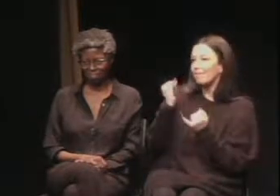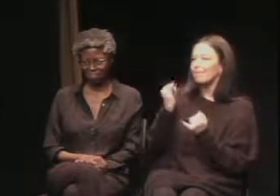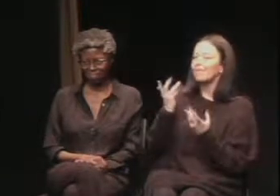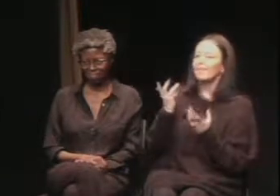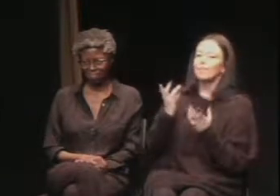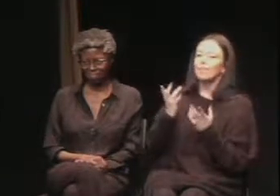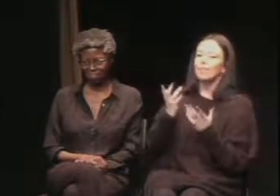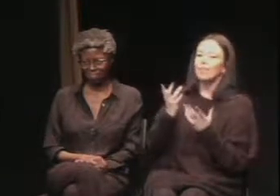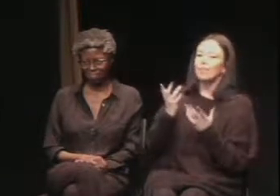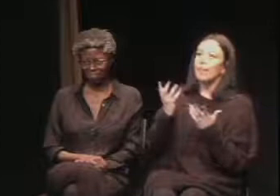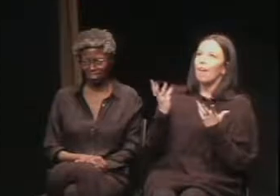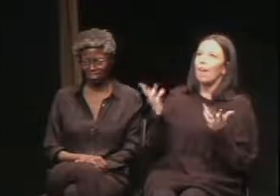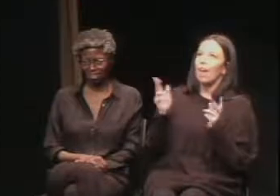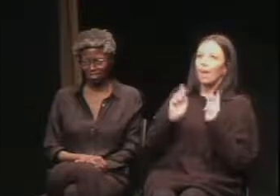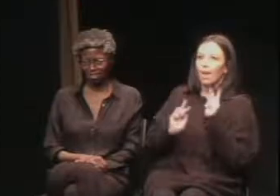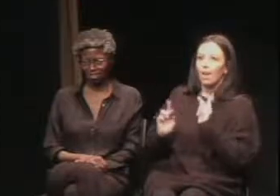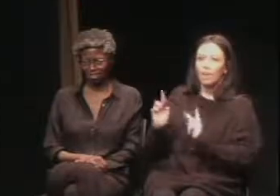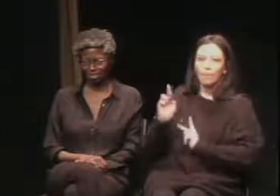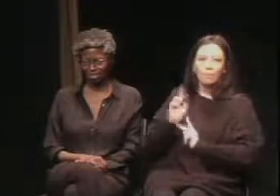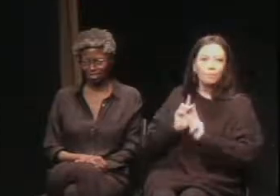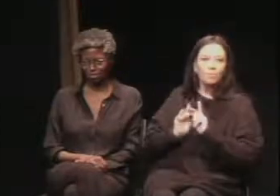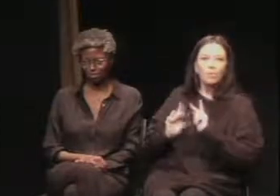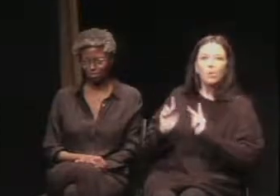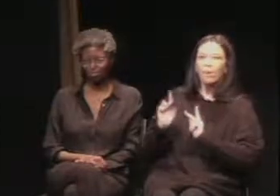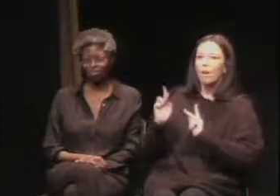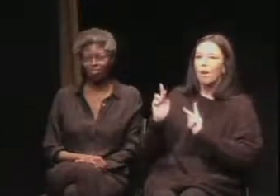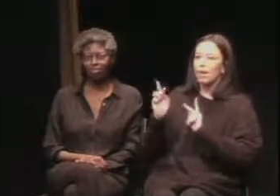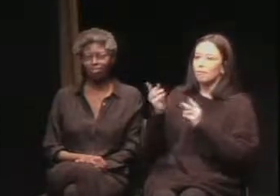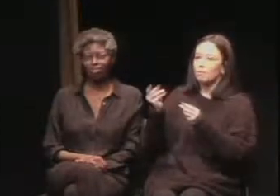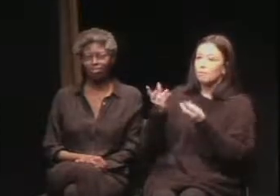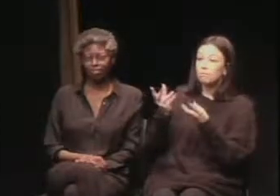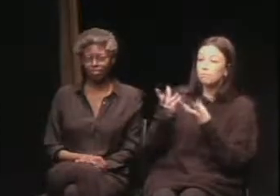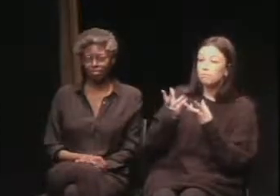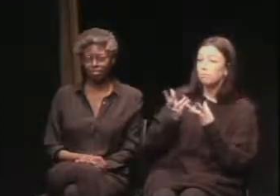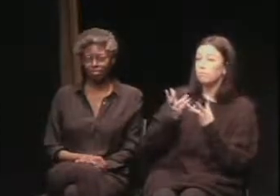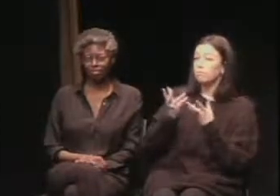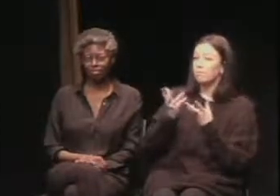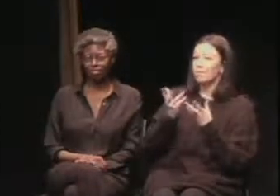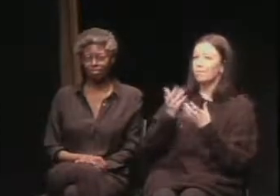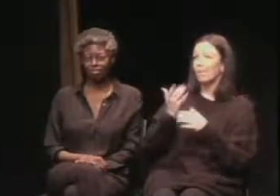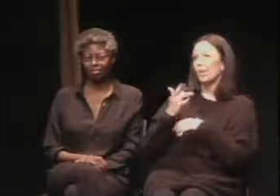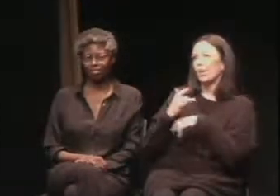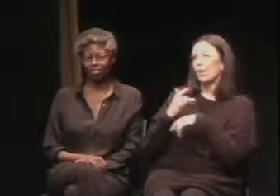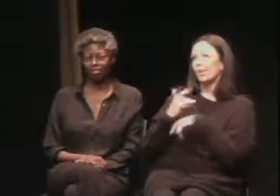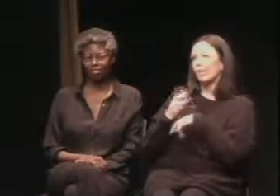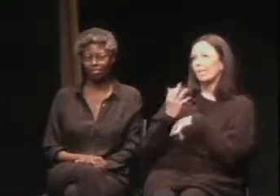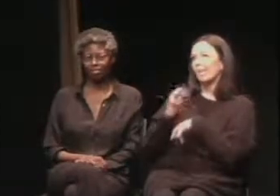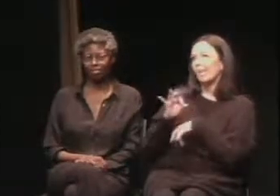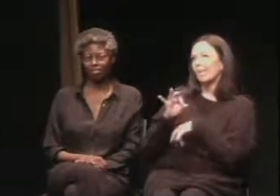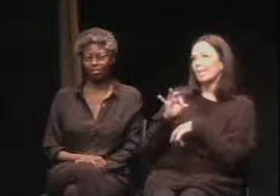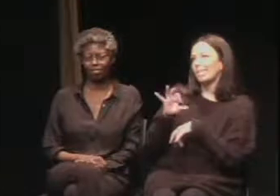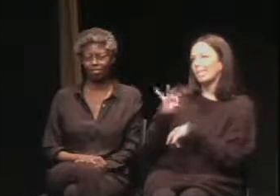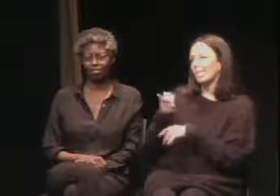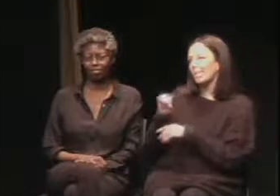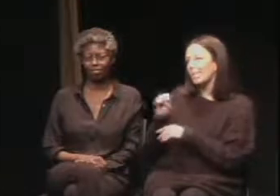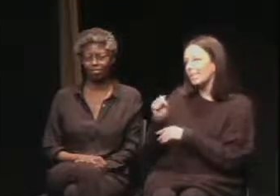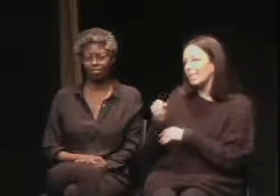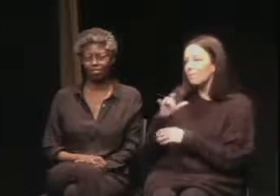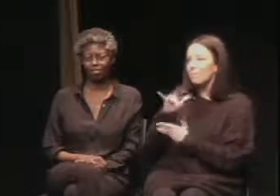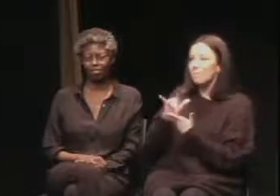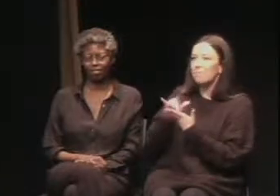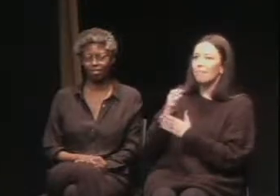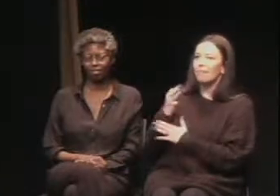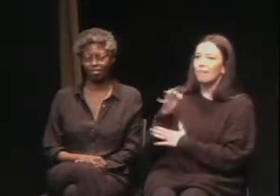we just had a flurry of information in like the early 90s, late, you know, mid 90s,